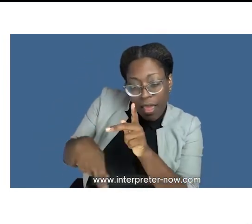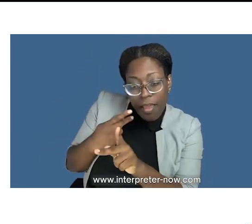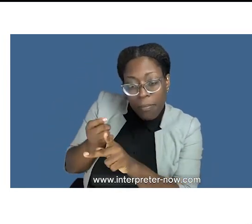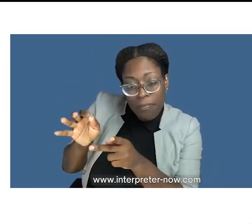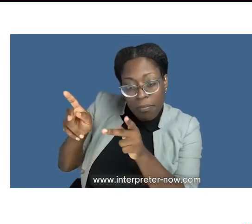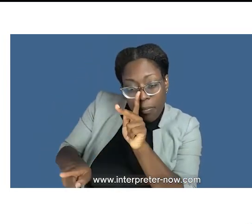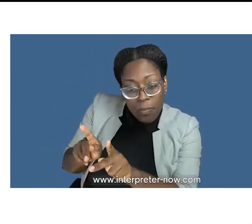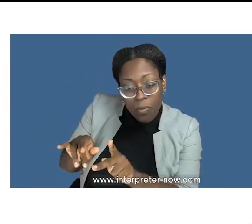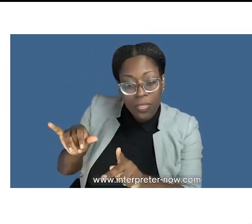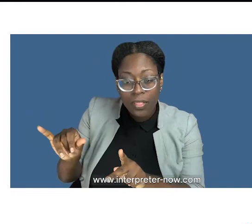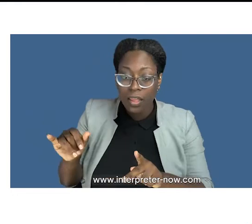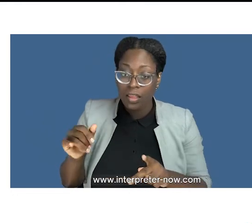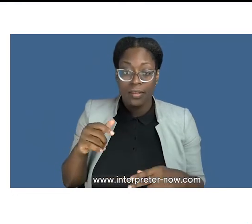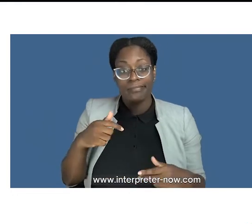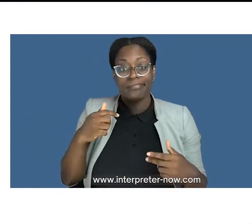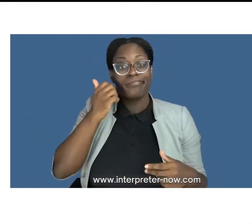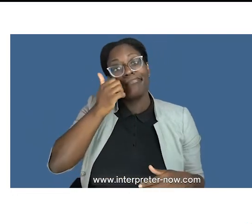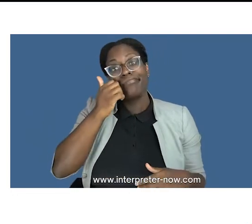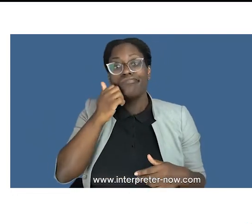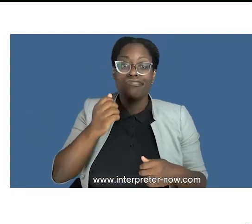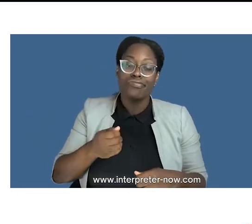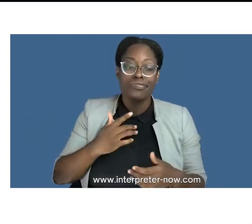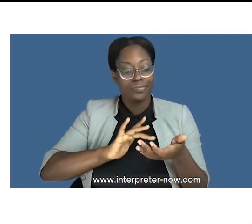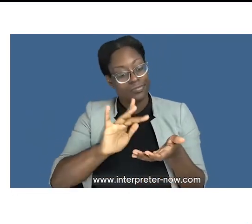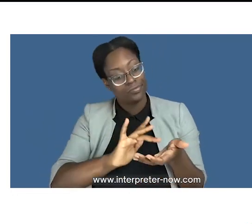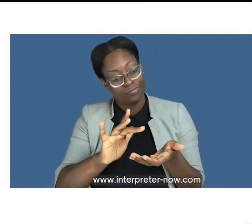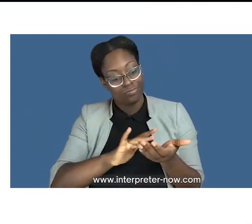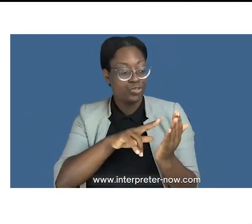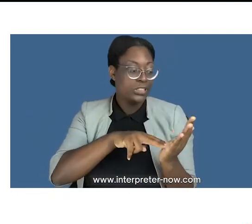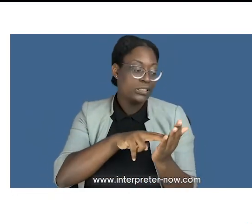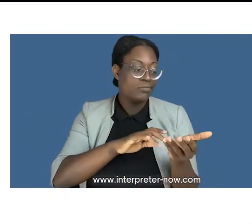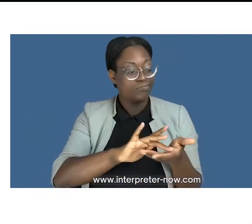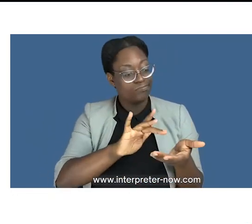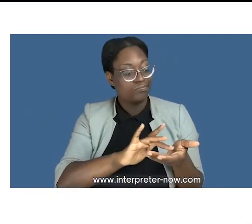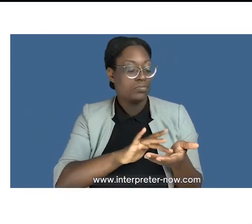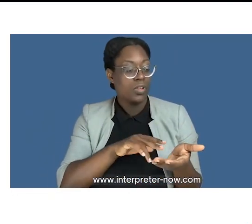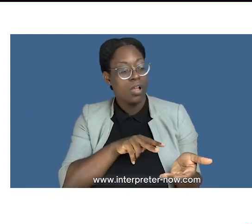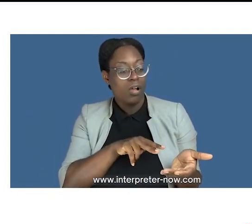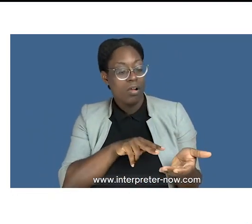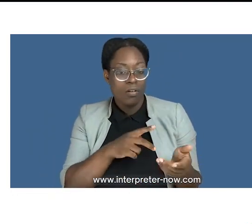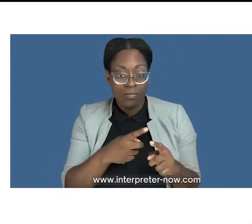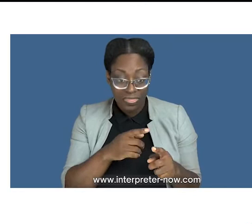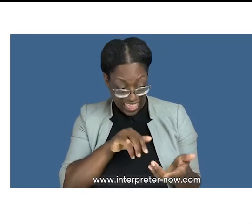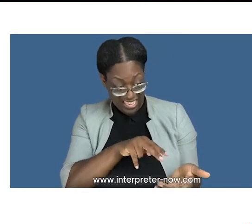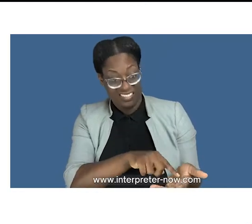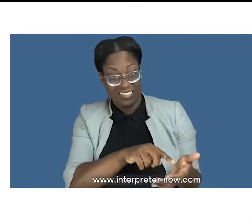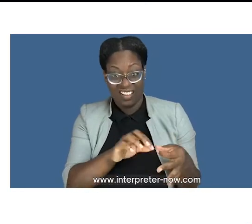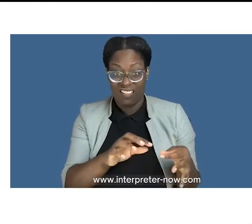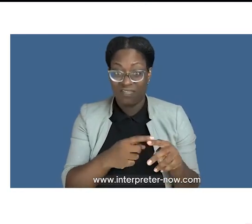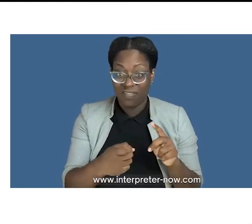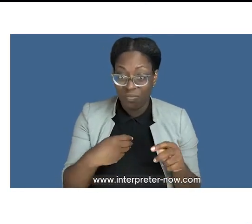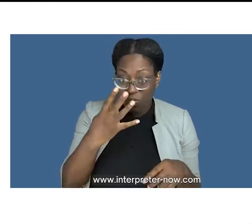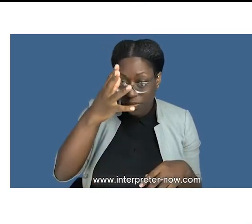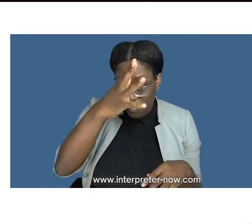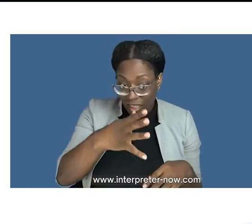male that's writing the content that I read every day? Who are the people that I'm following on social media? And hey, maybe I have to be